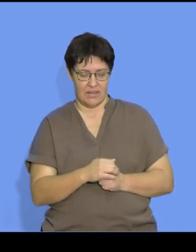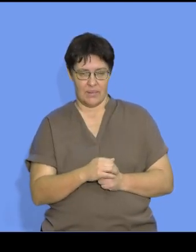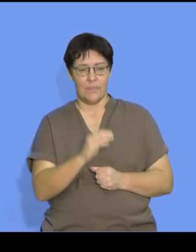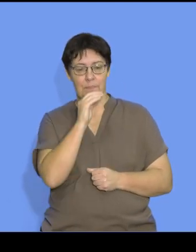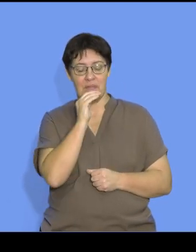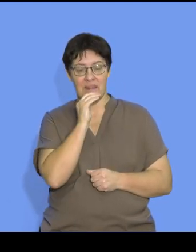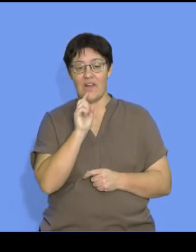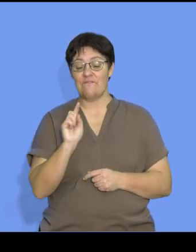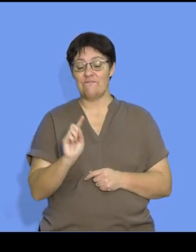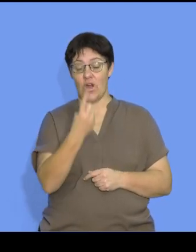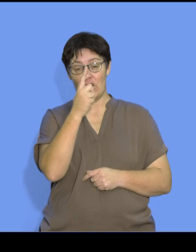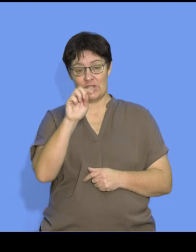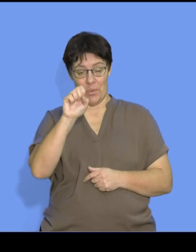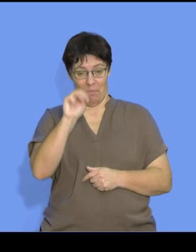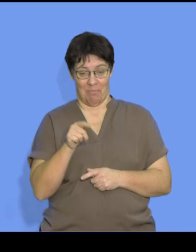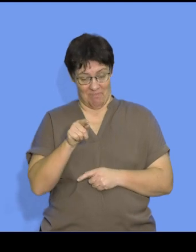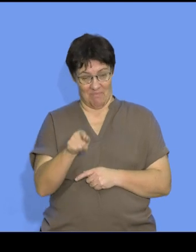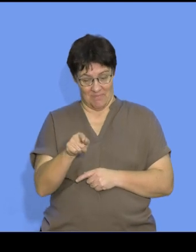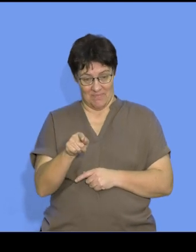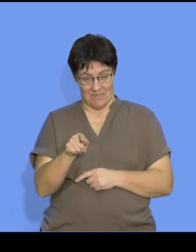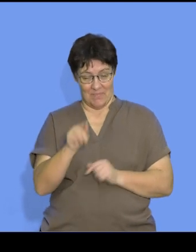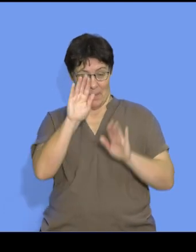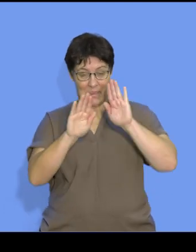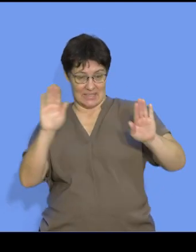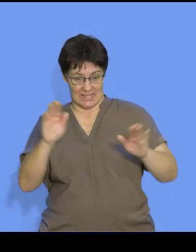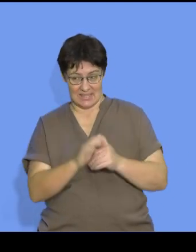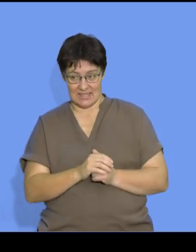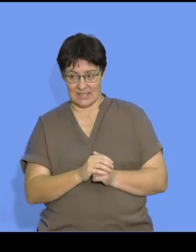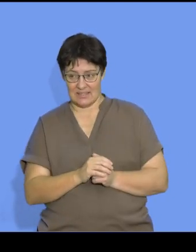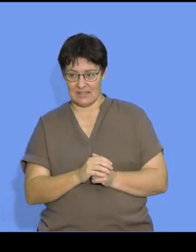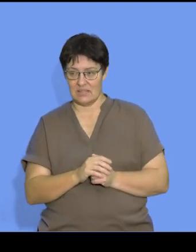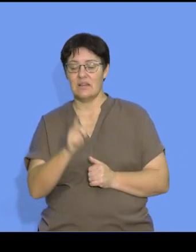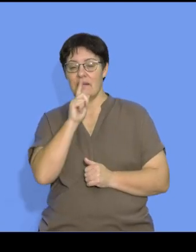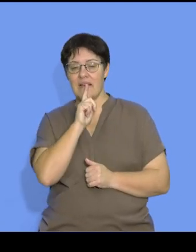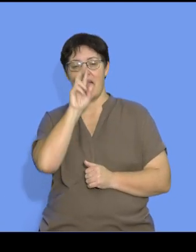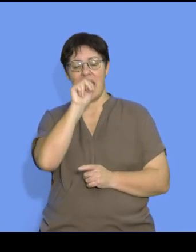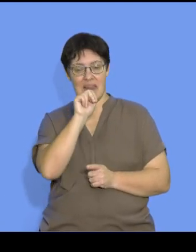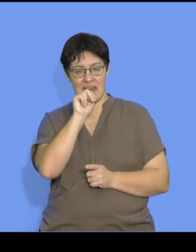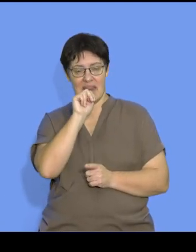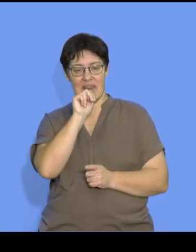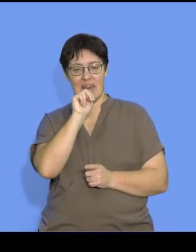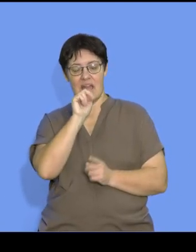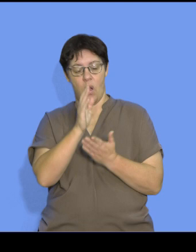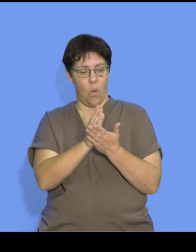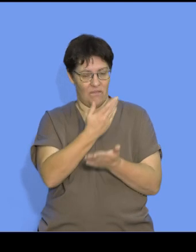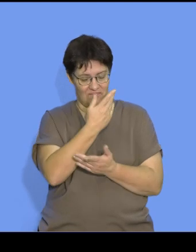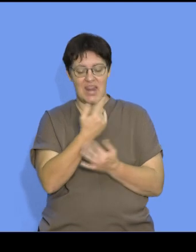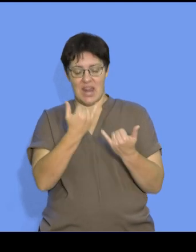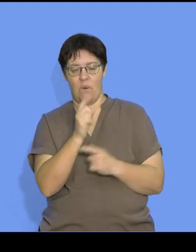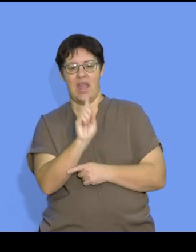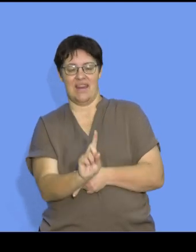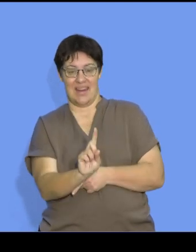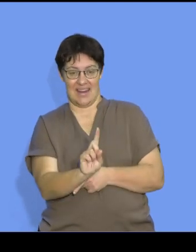means that it is the first term of the pattern. As we can see, we've substituted in a 1 where the